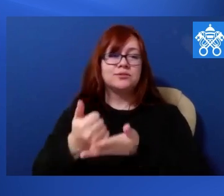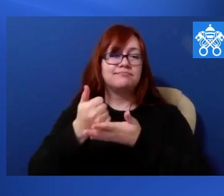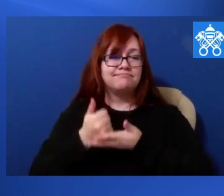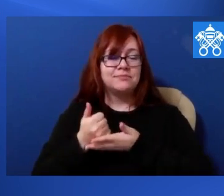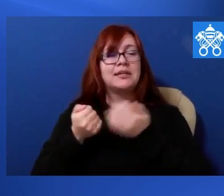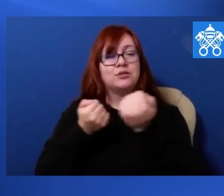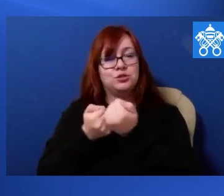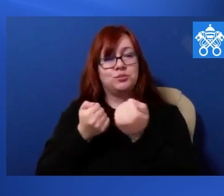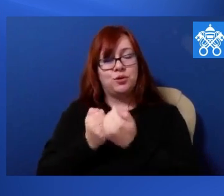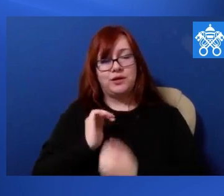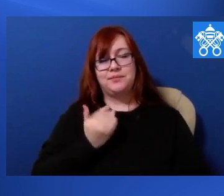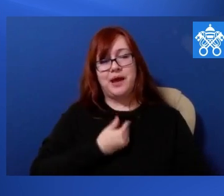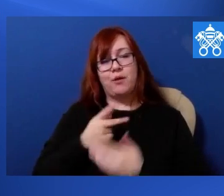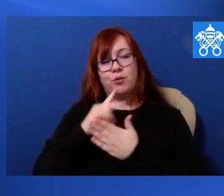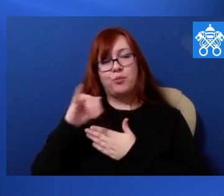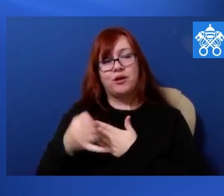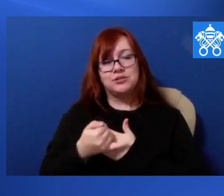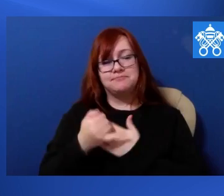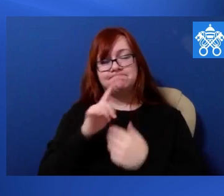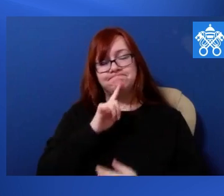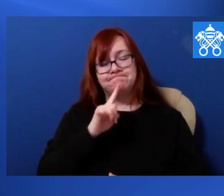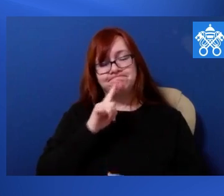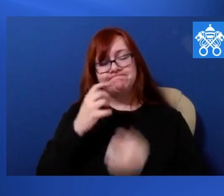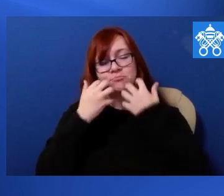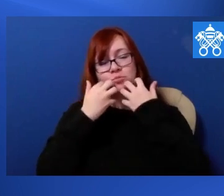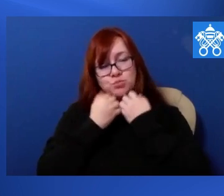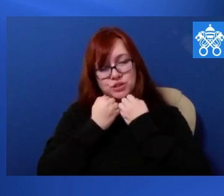or diocesan radio stations, and